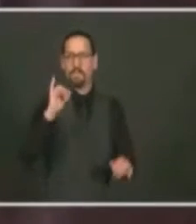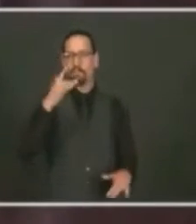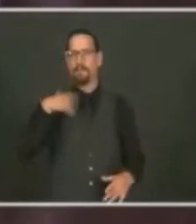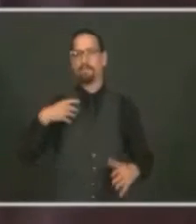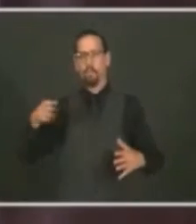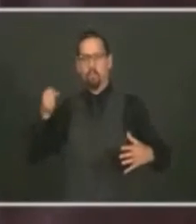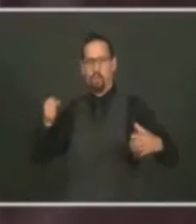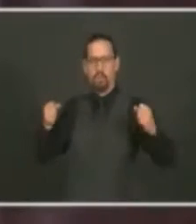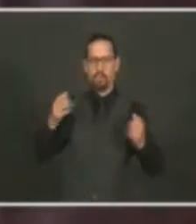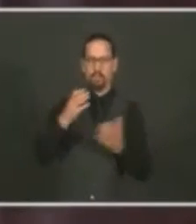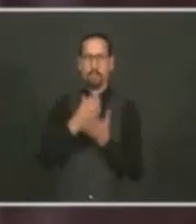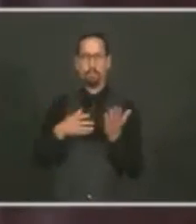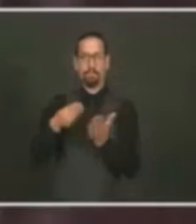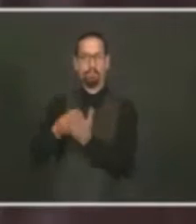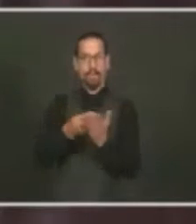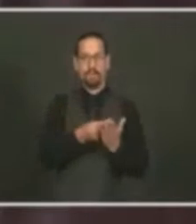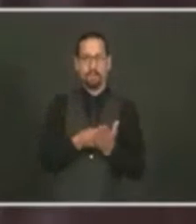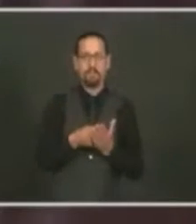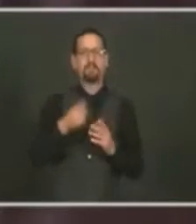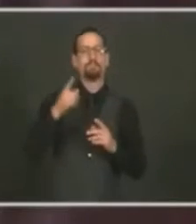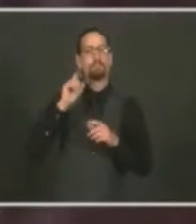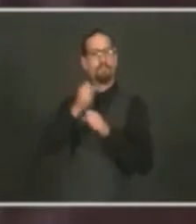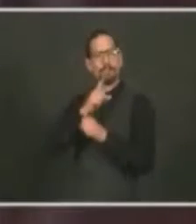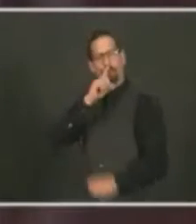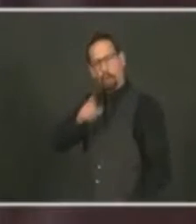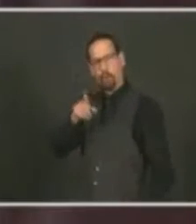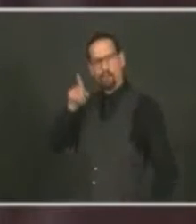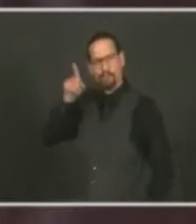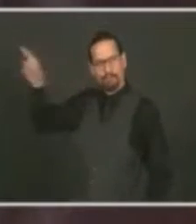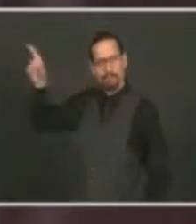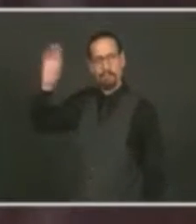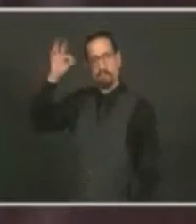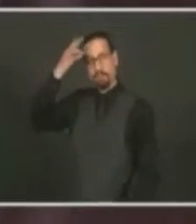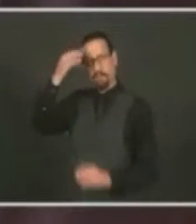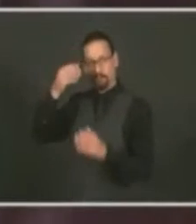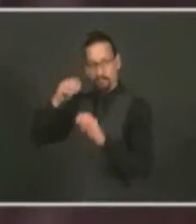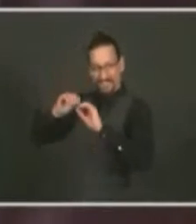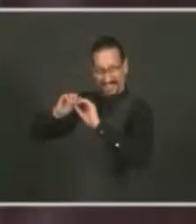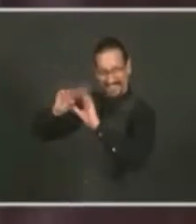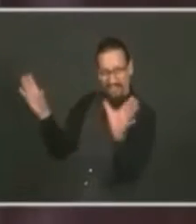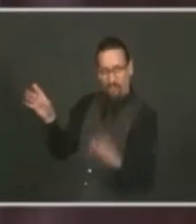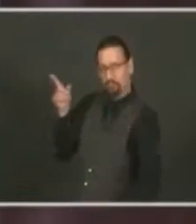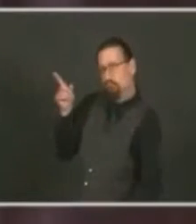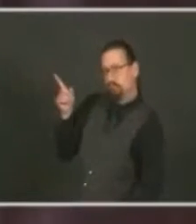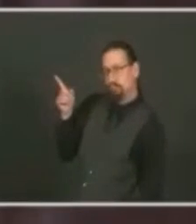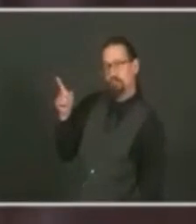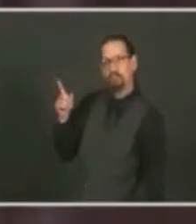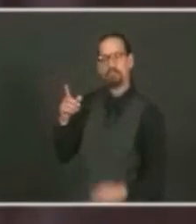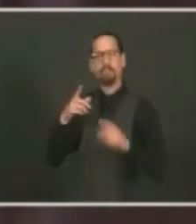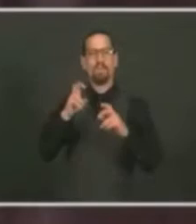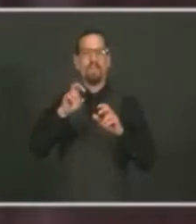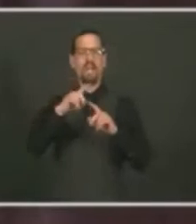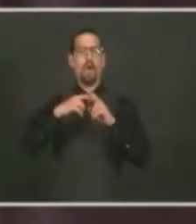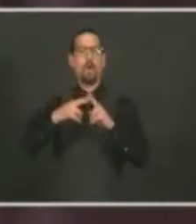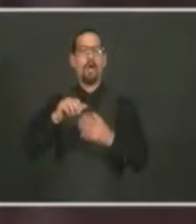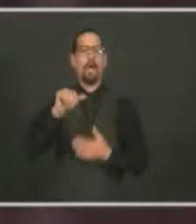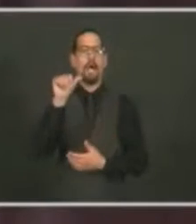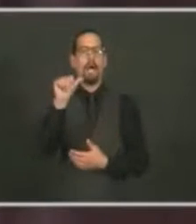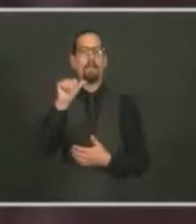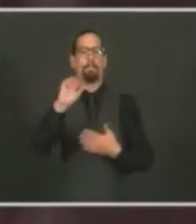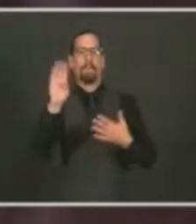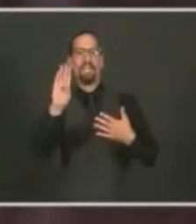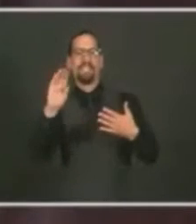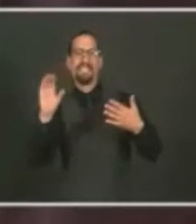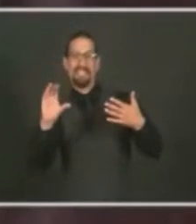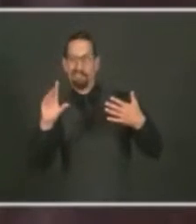government, but we're getting ready. I mean, we're putting together scenarios A, B, and C. They've committed to coming back in